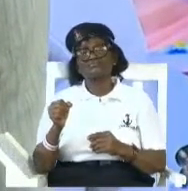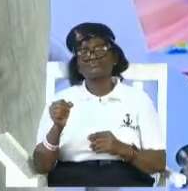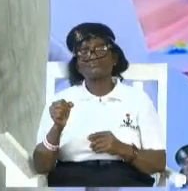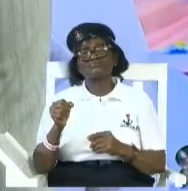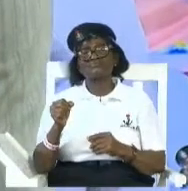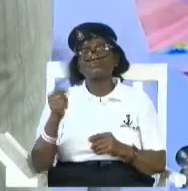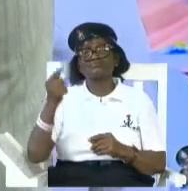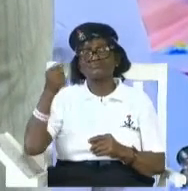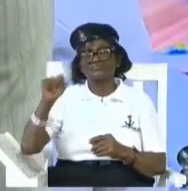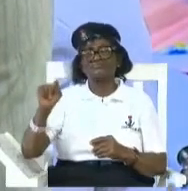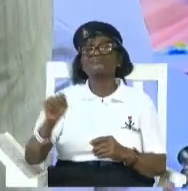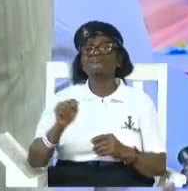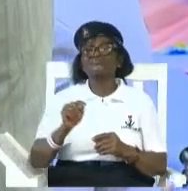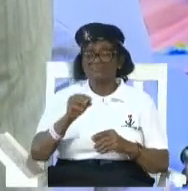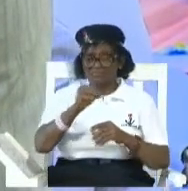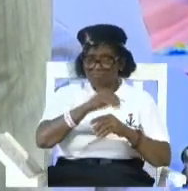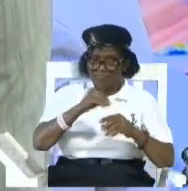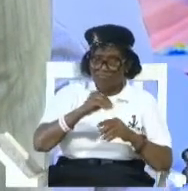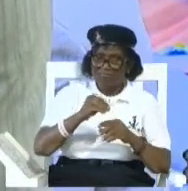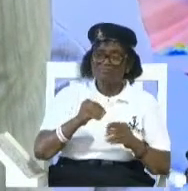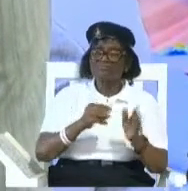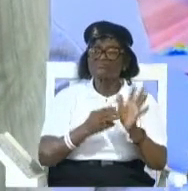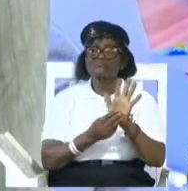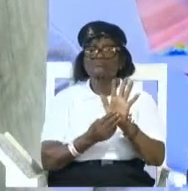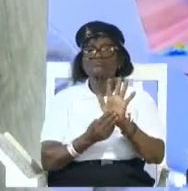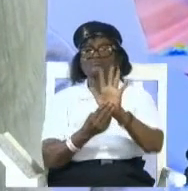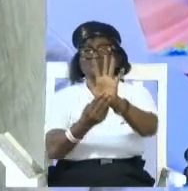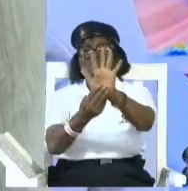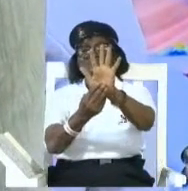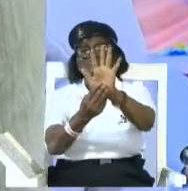the original majesty,